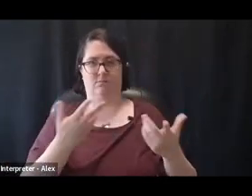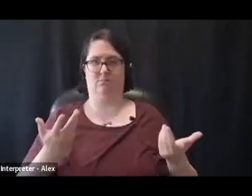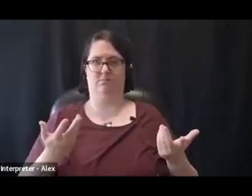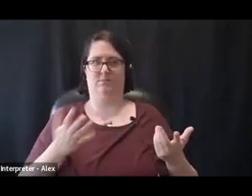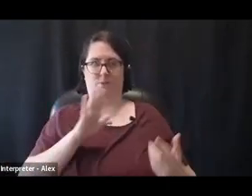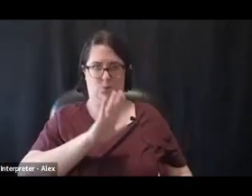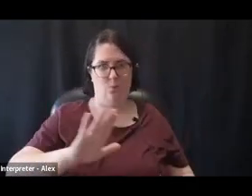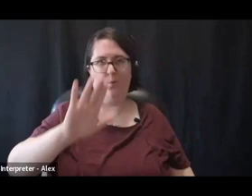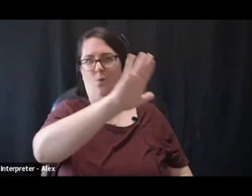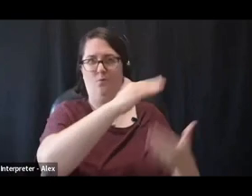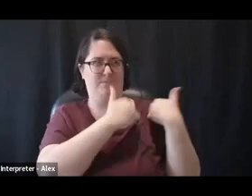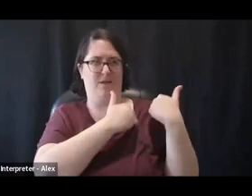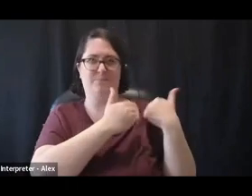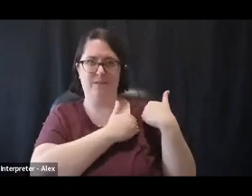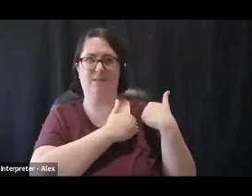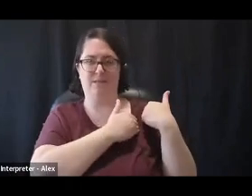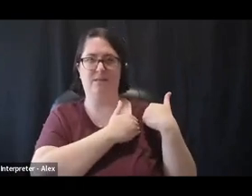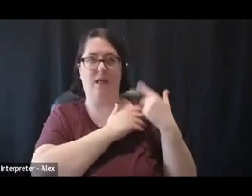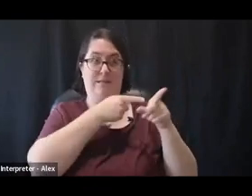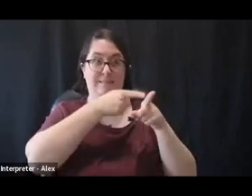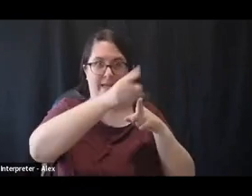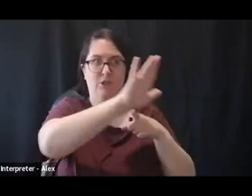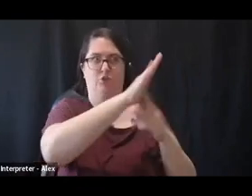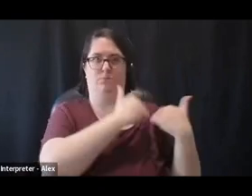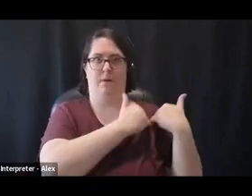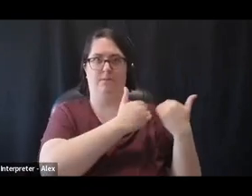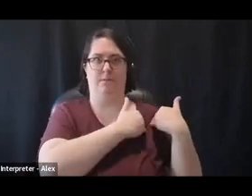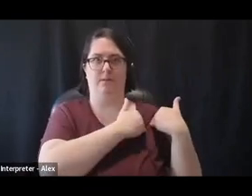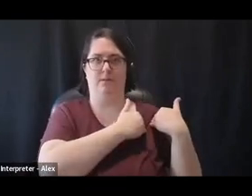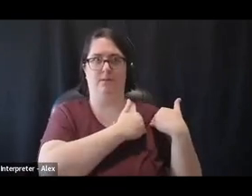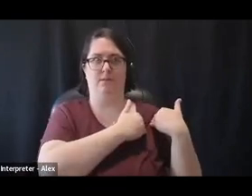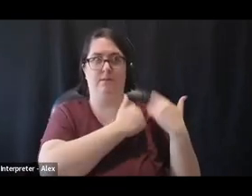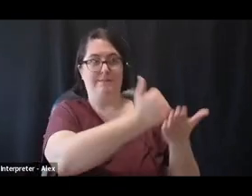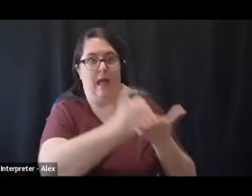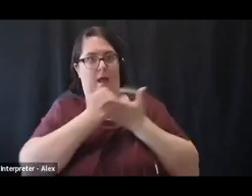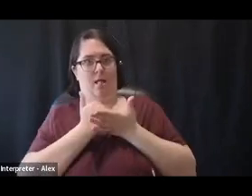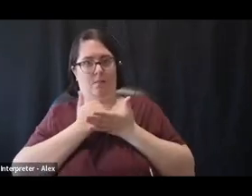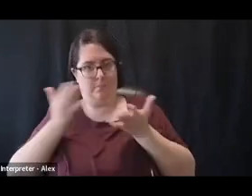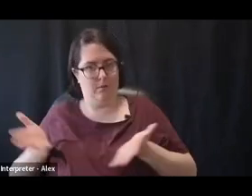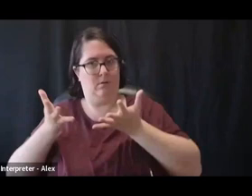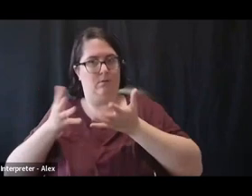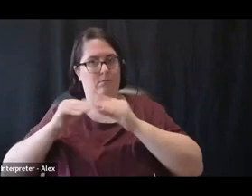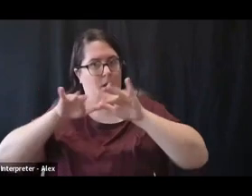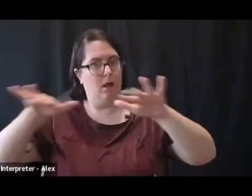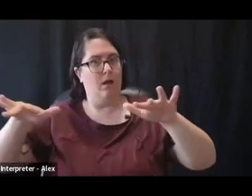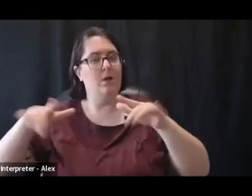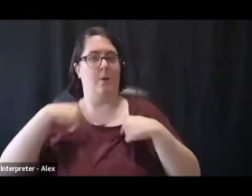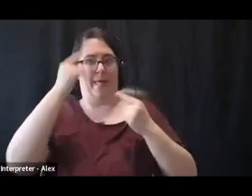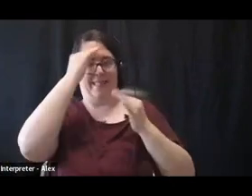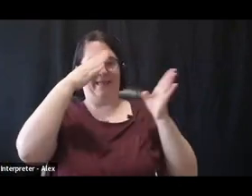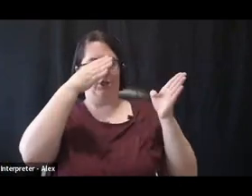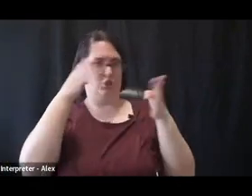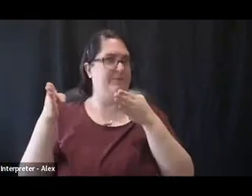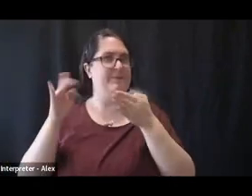community's responsibility. It's the sector's responsibility to really help us build this. So my thinking has shifted a little bit in how